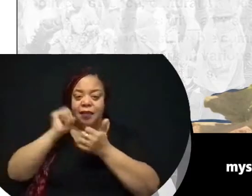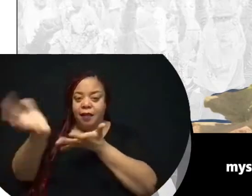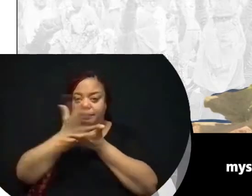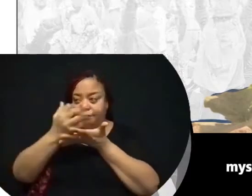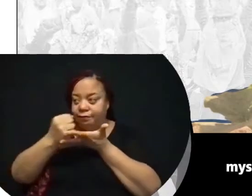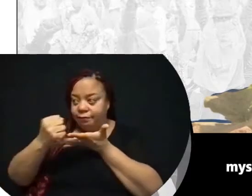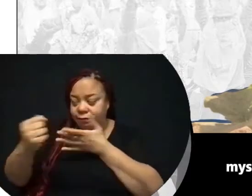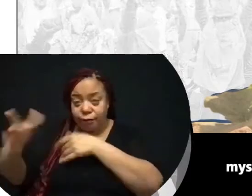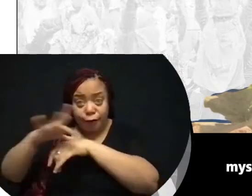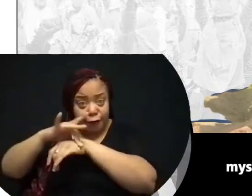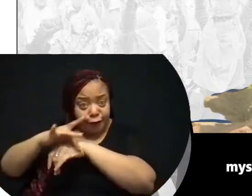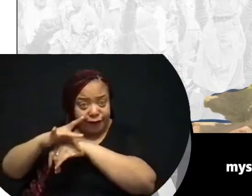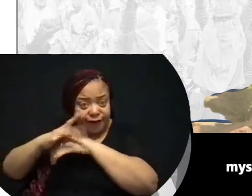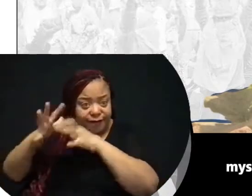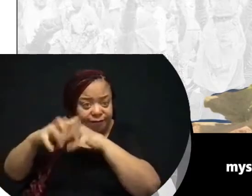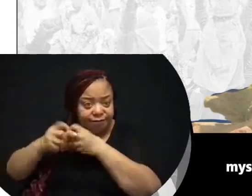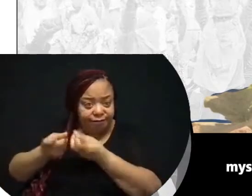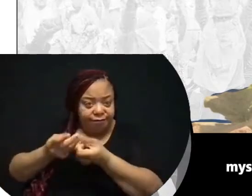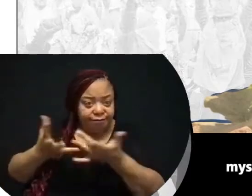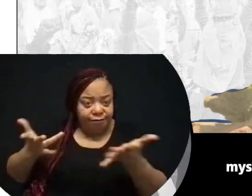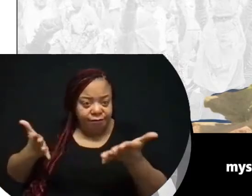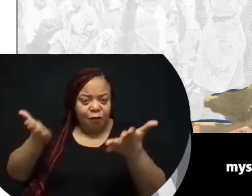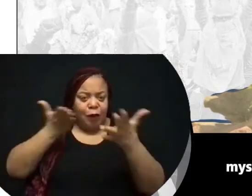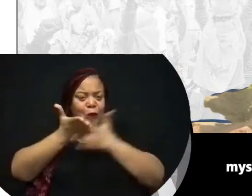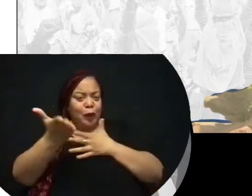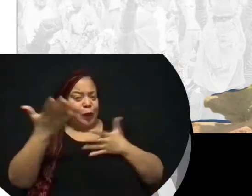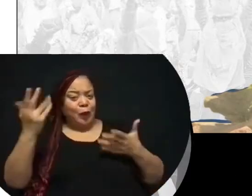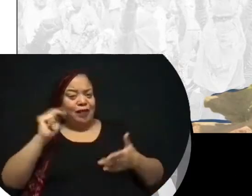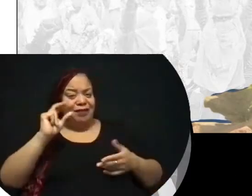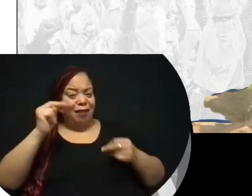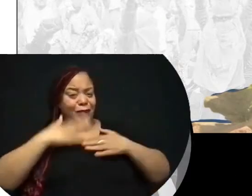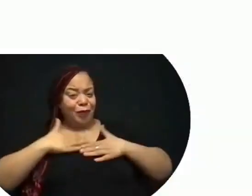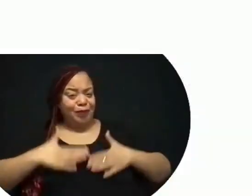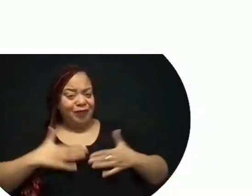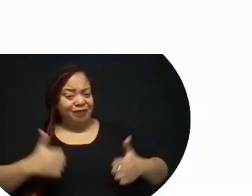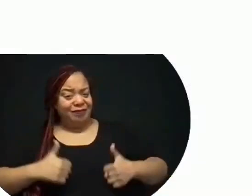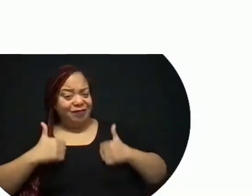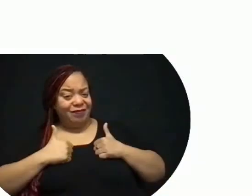I find myself thinking about often and building on.